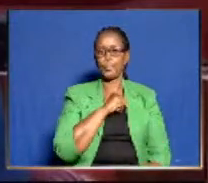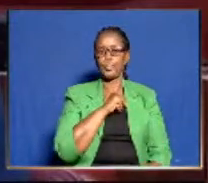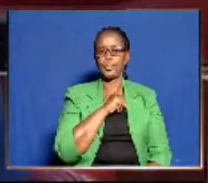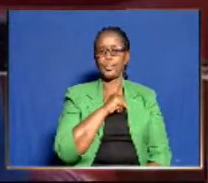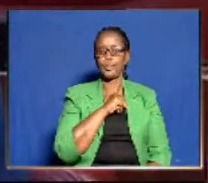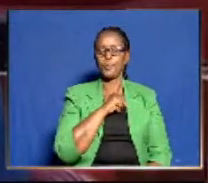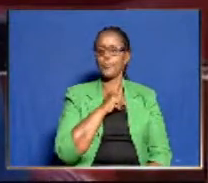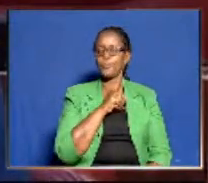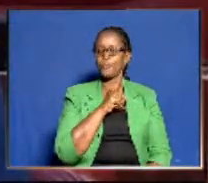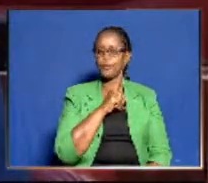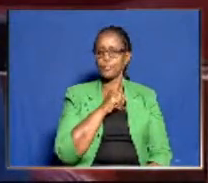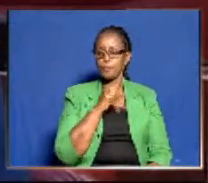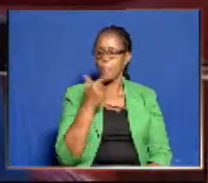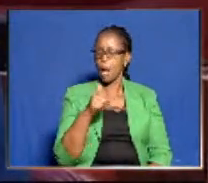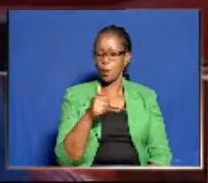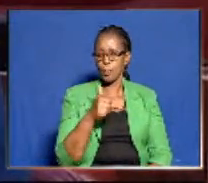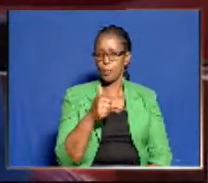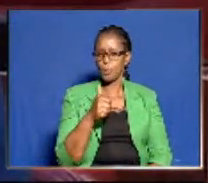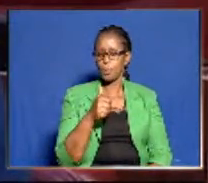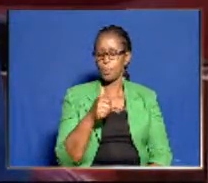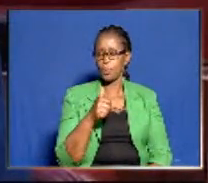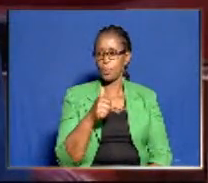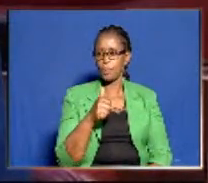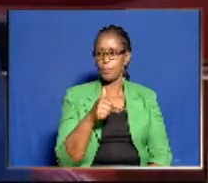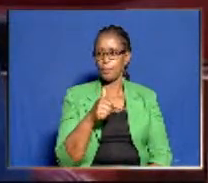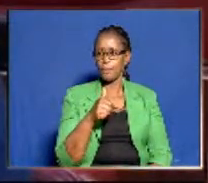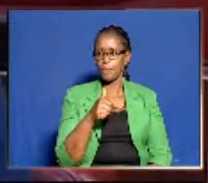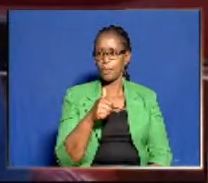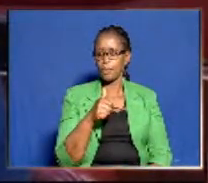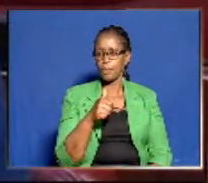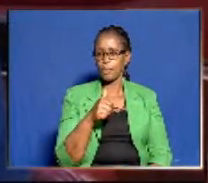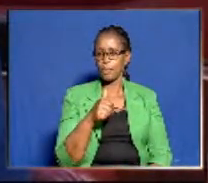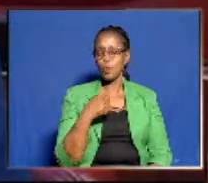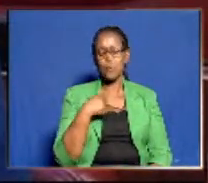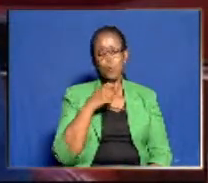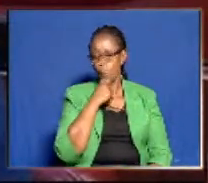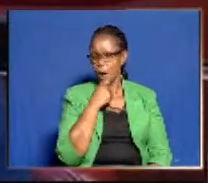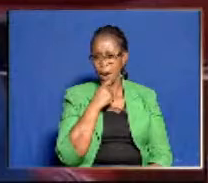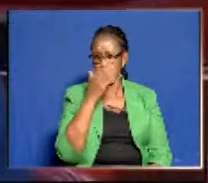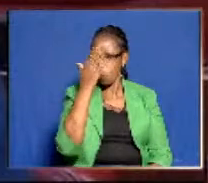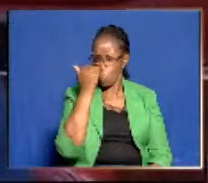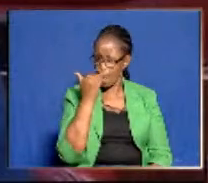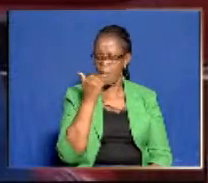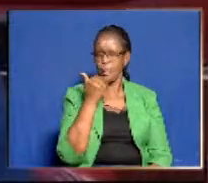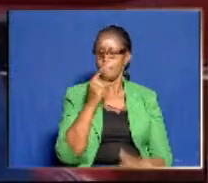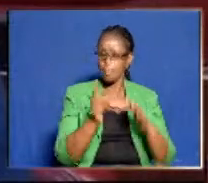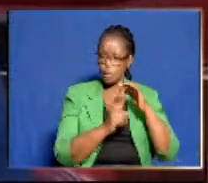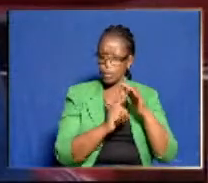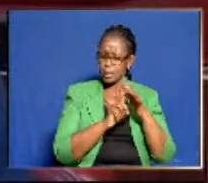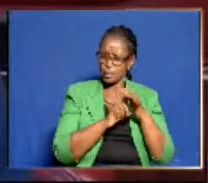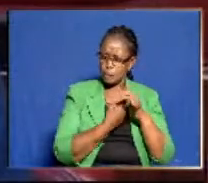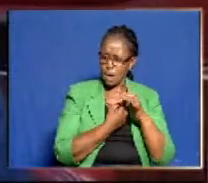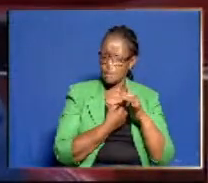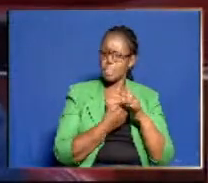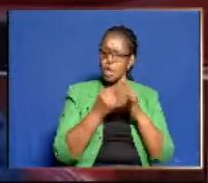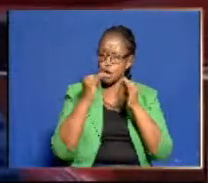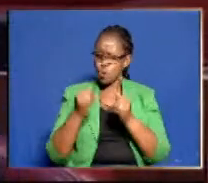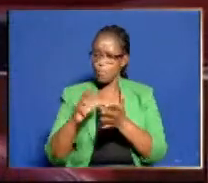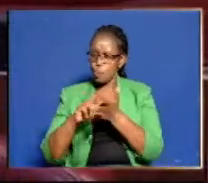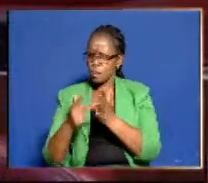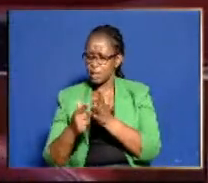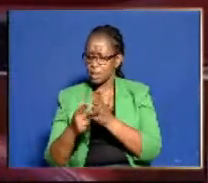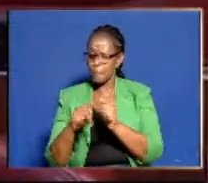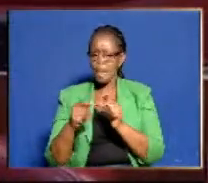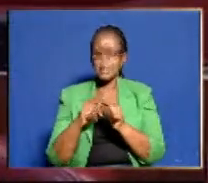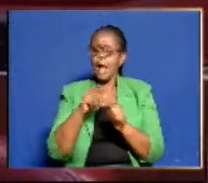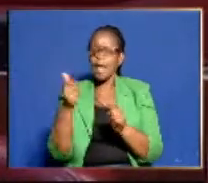why ministries and executive initiates new projects without completing the existing one. Case in point, Mr.